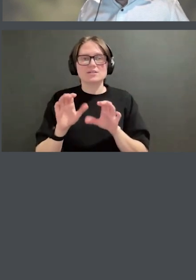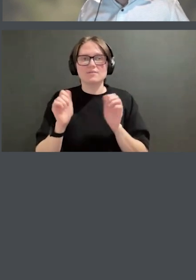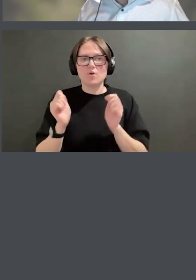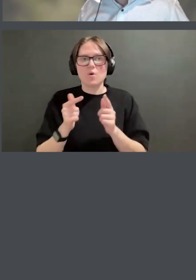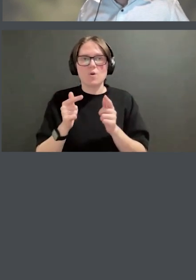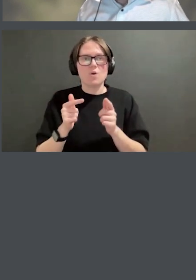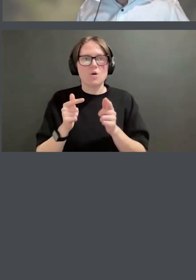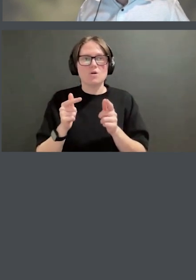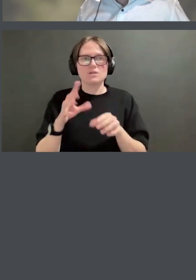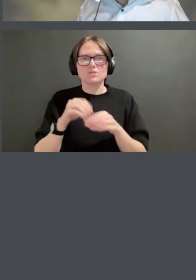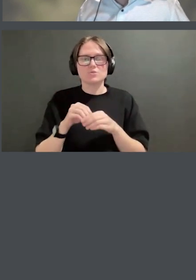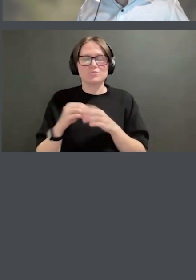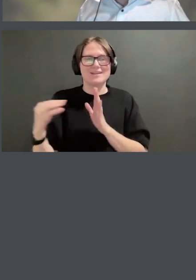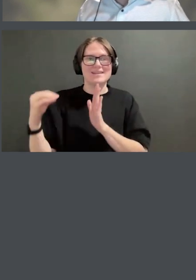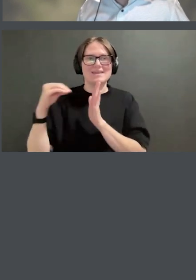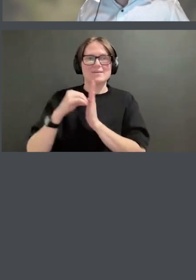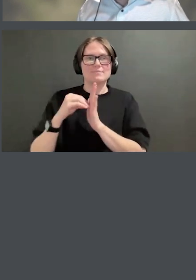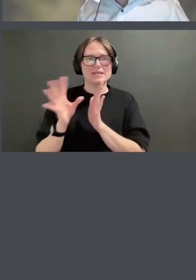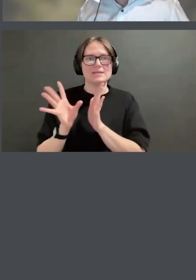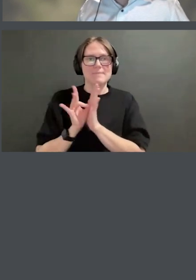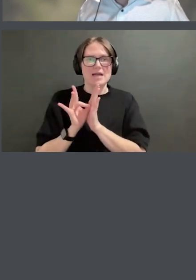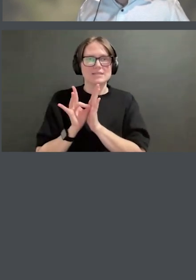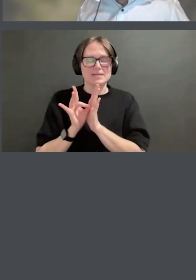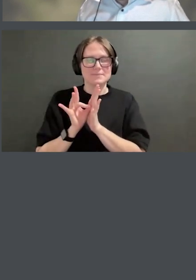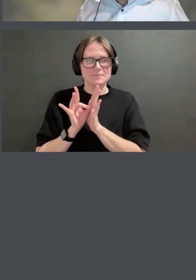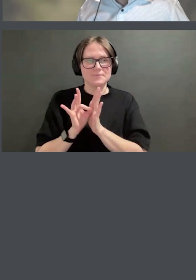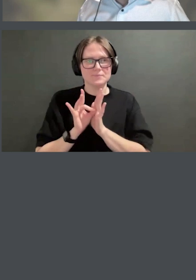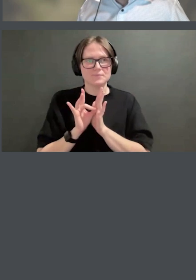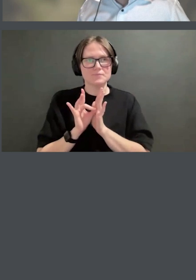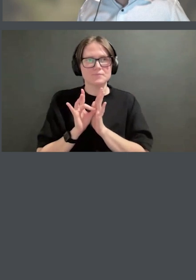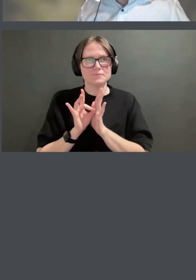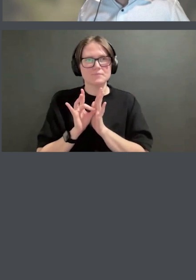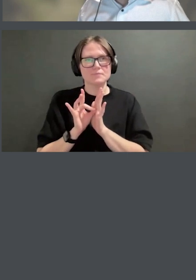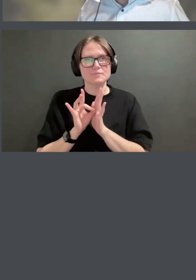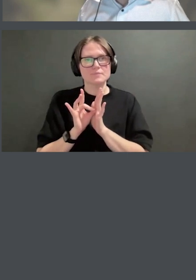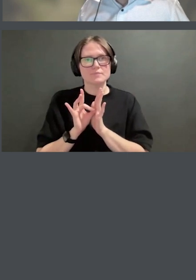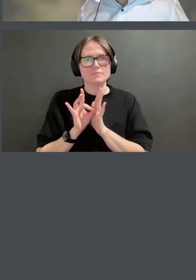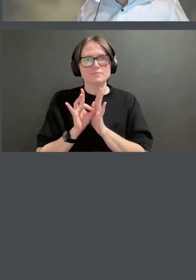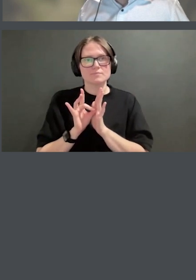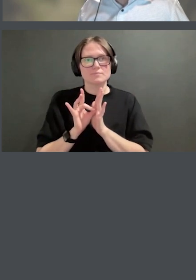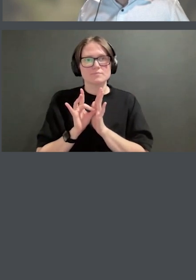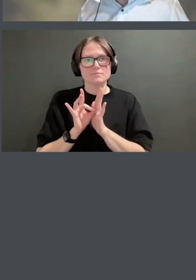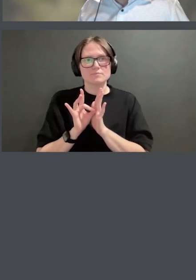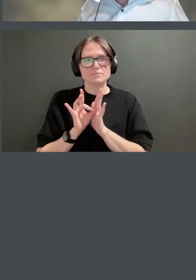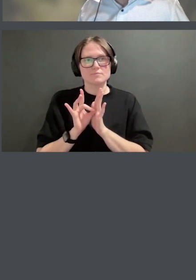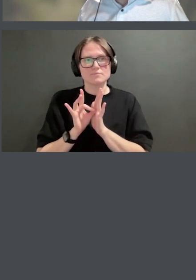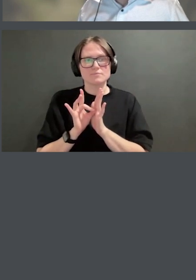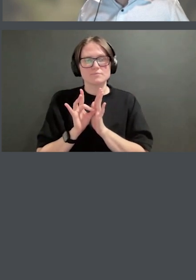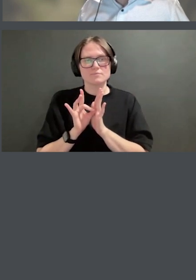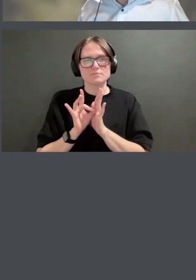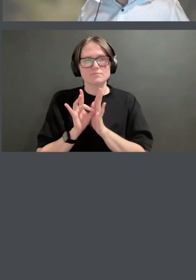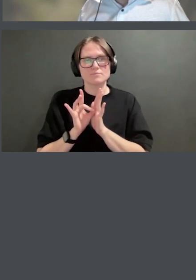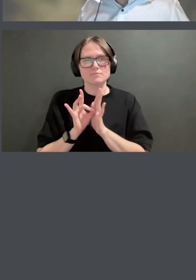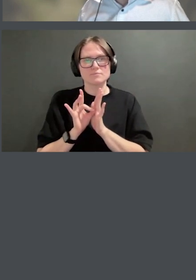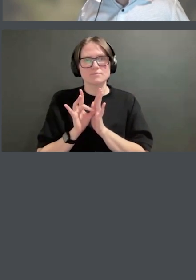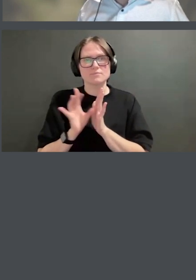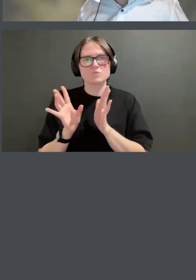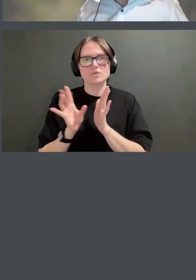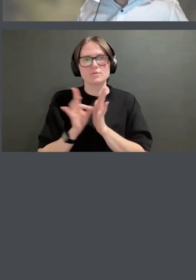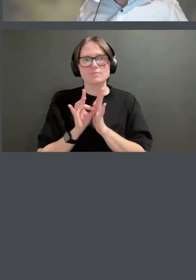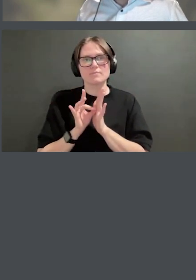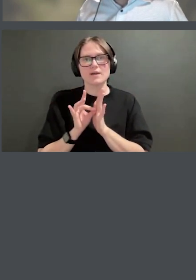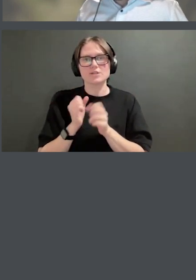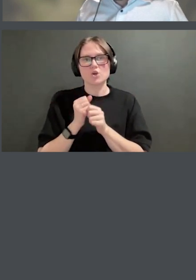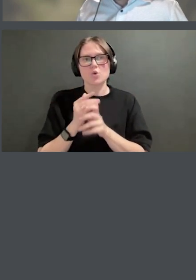implanted magnet, and this magnet will cause some signal